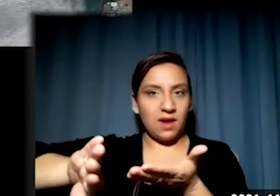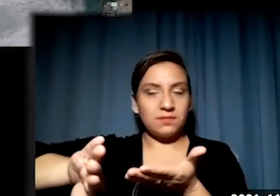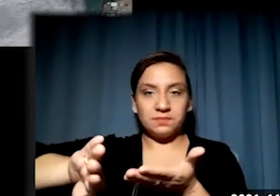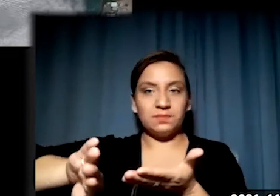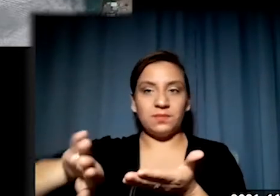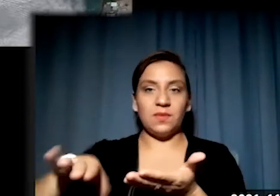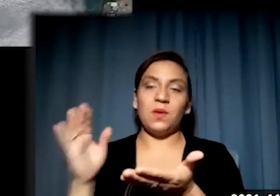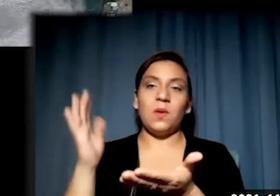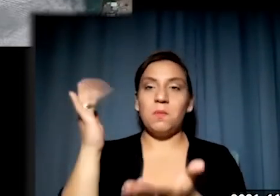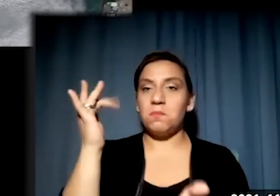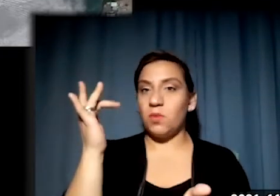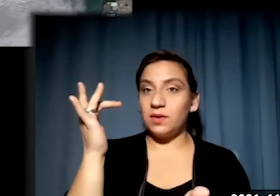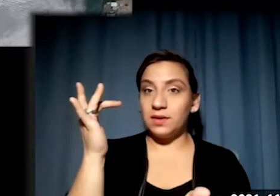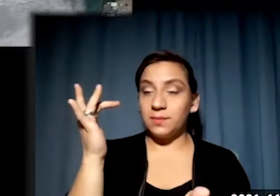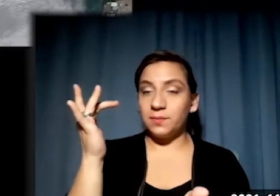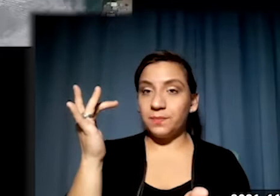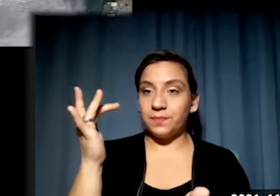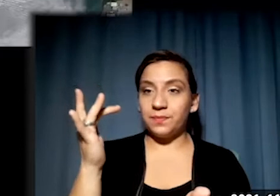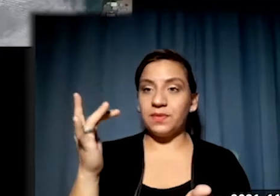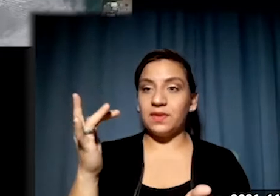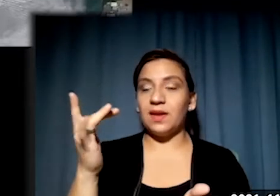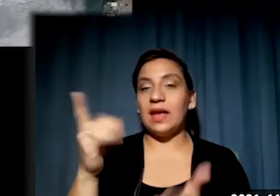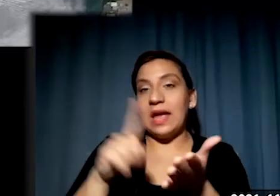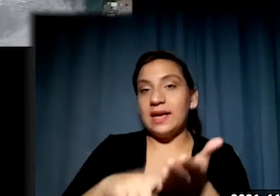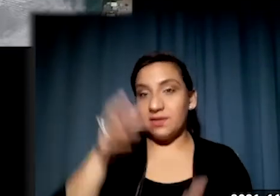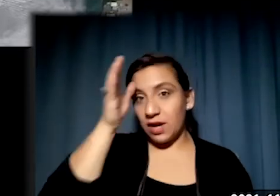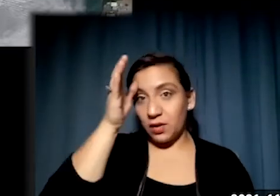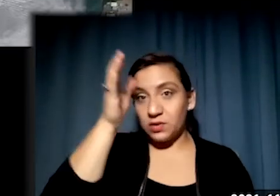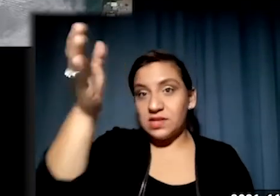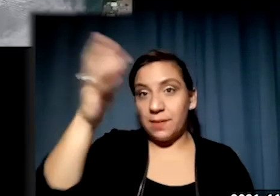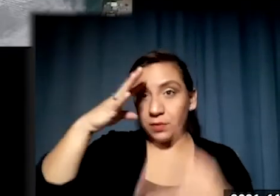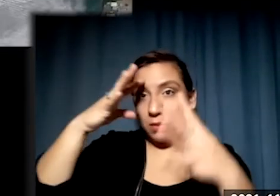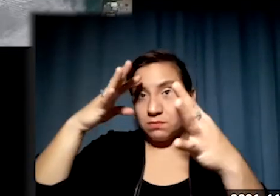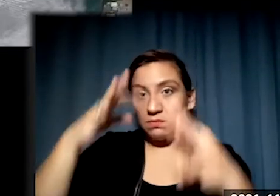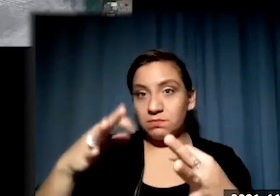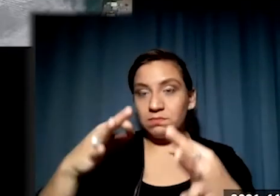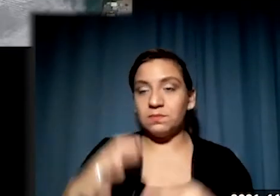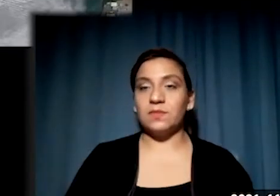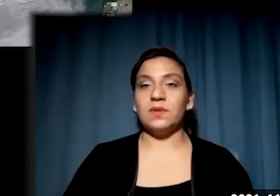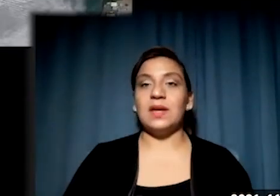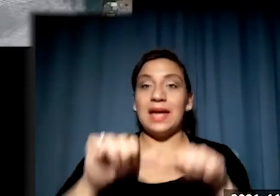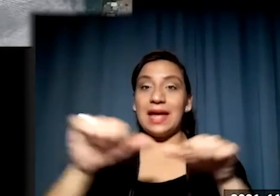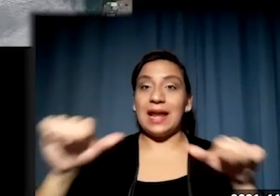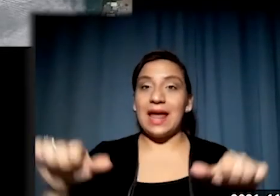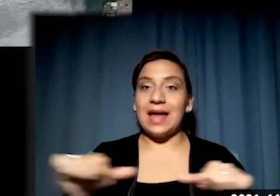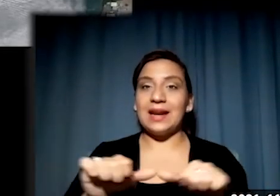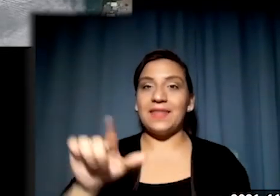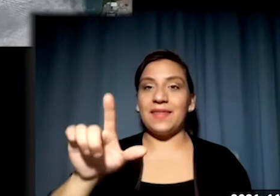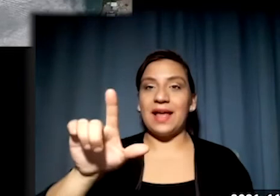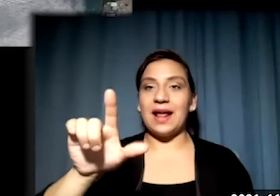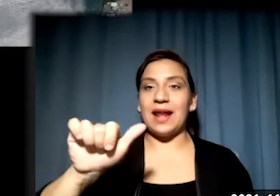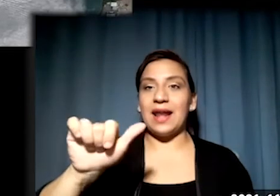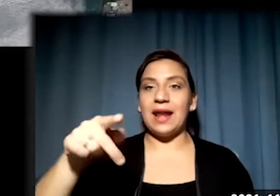obviously the La Perla area has to be included, the same with La Puntilla and the port